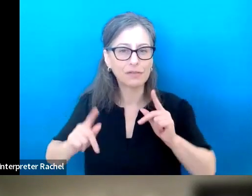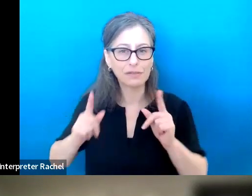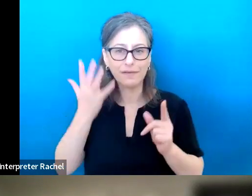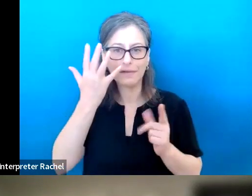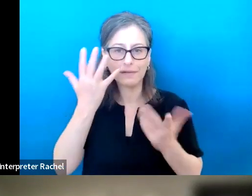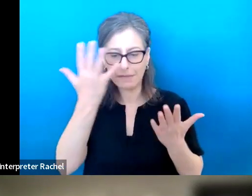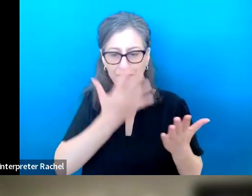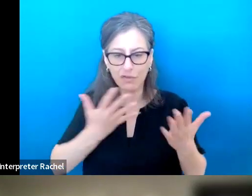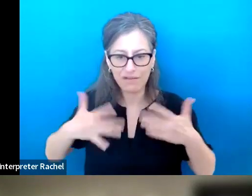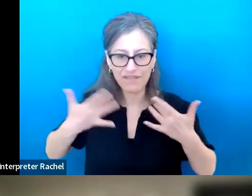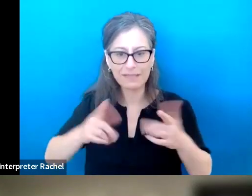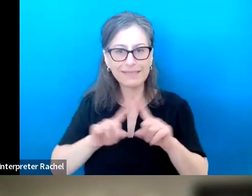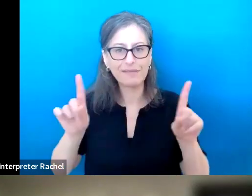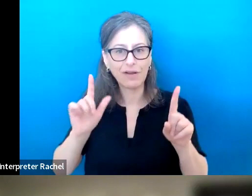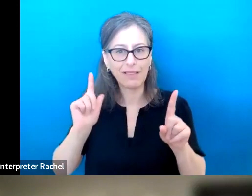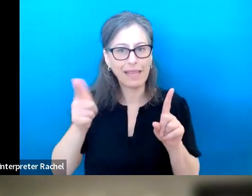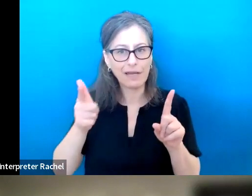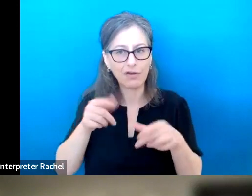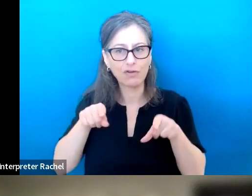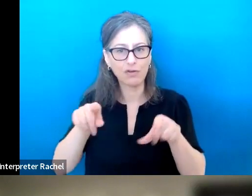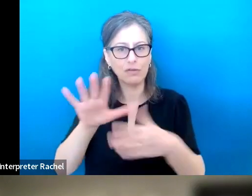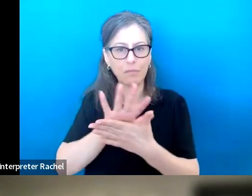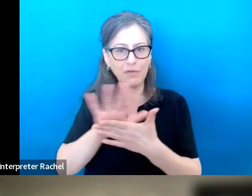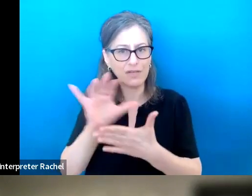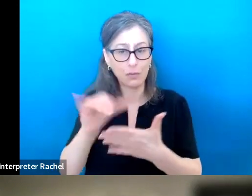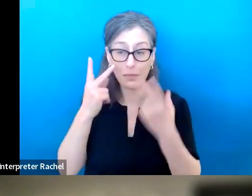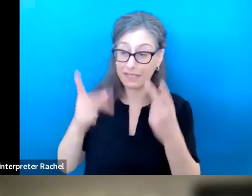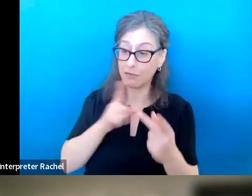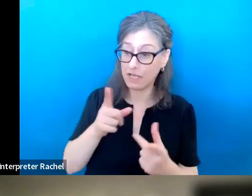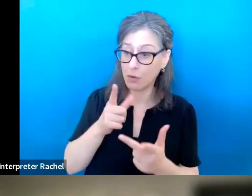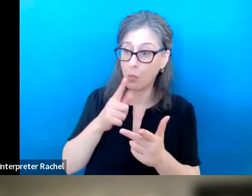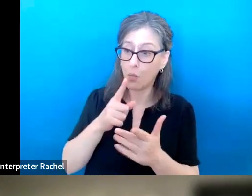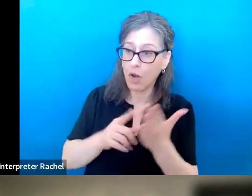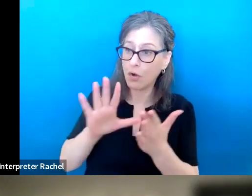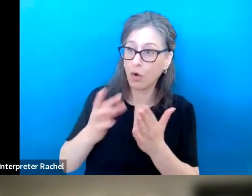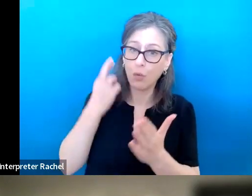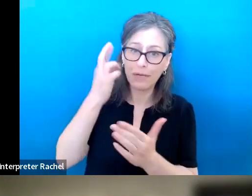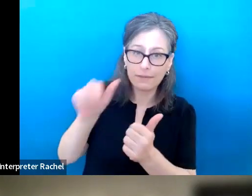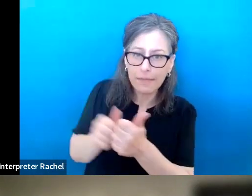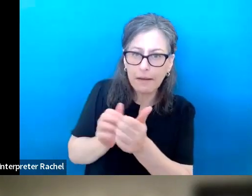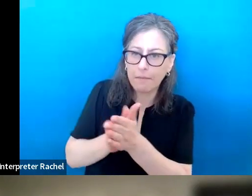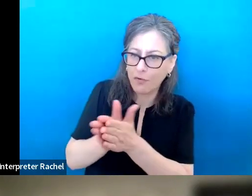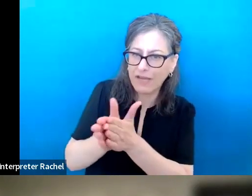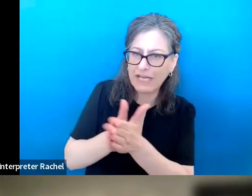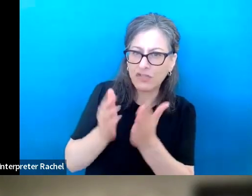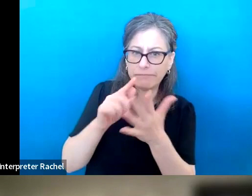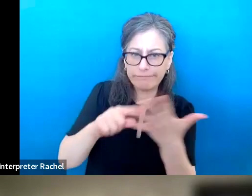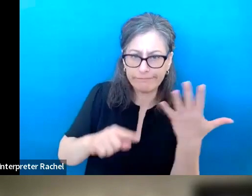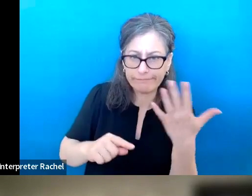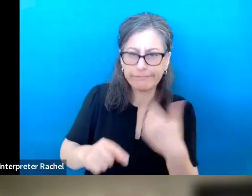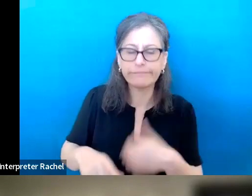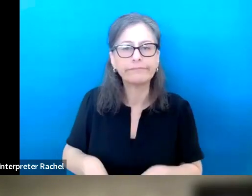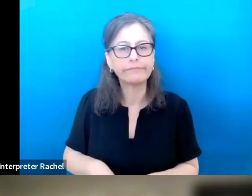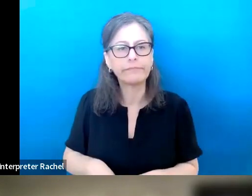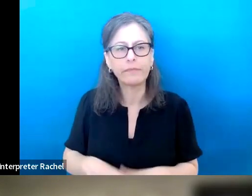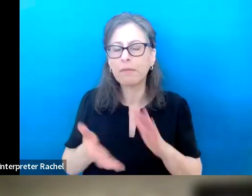as well, and really see her for like who she really is and what drives her. But you're right in that it becomes